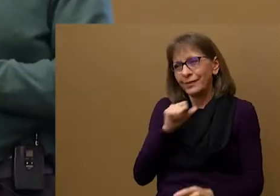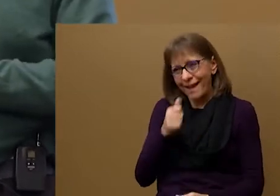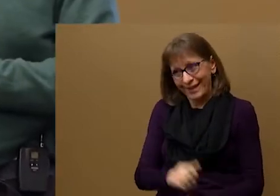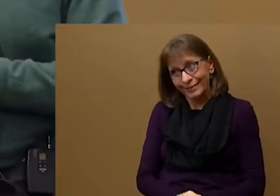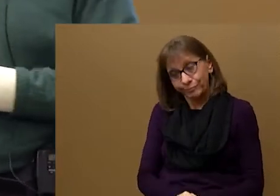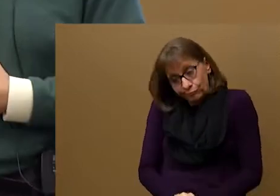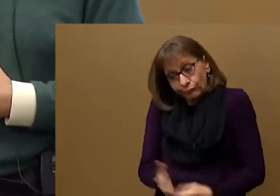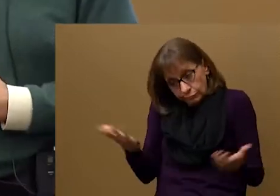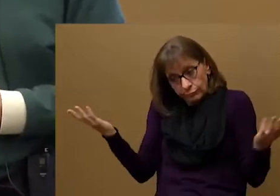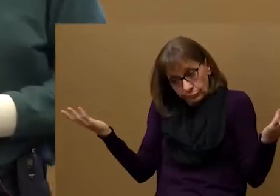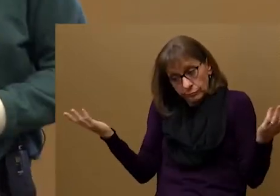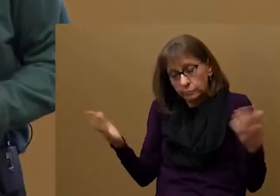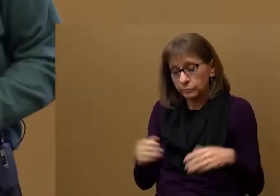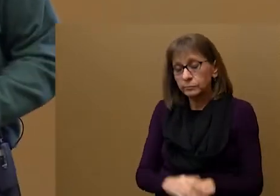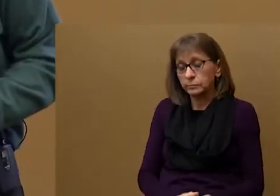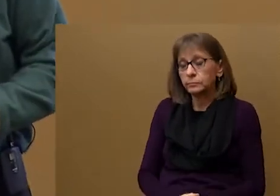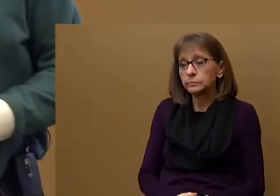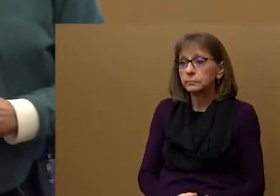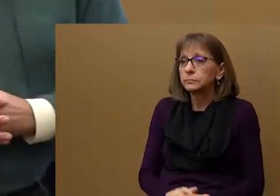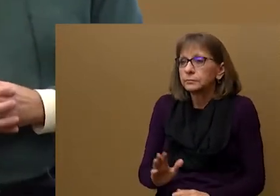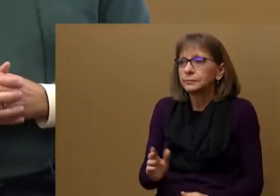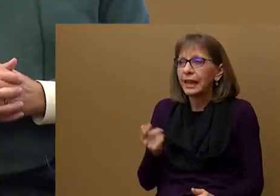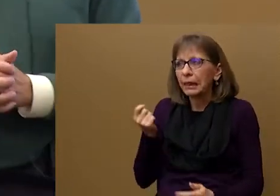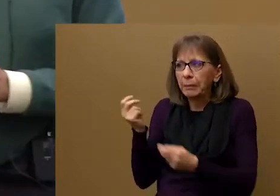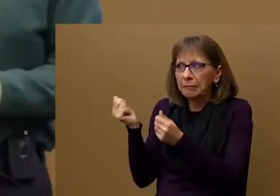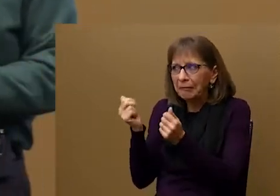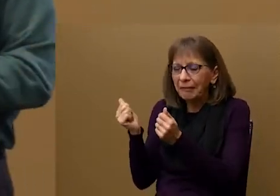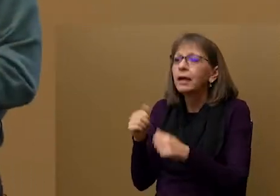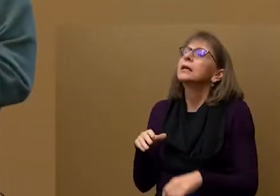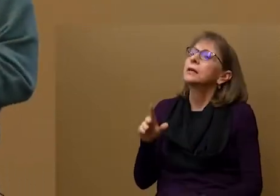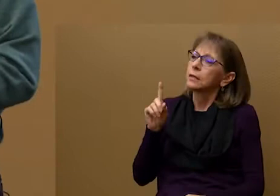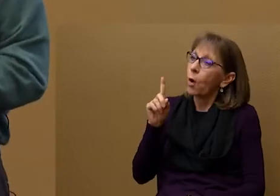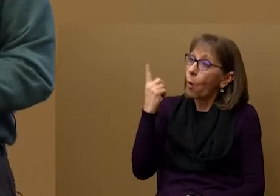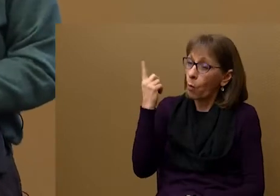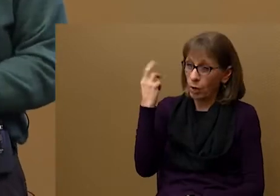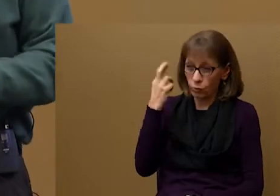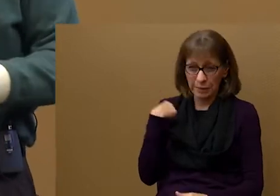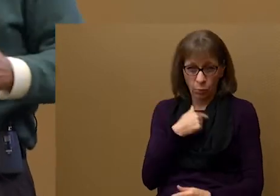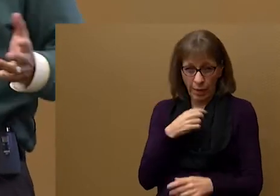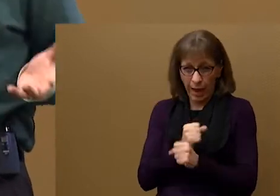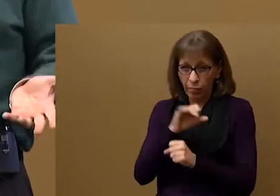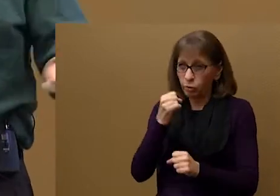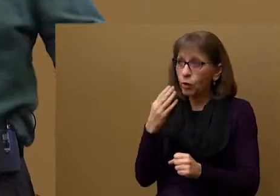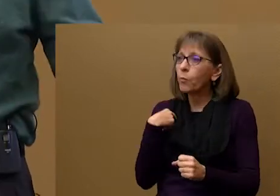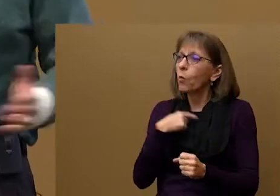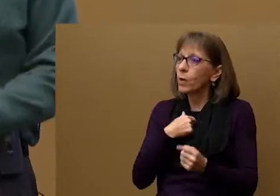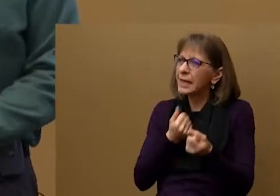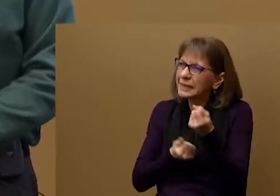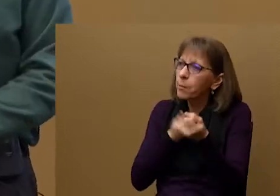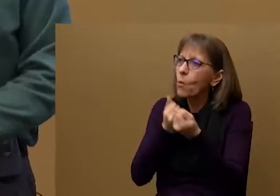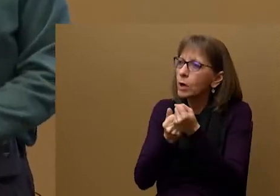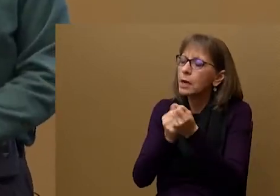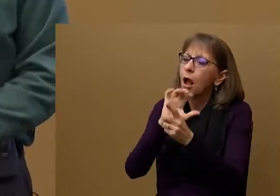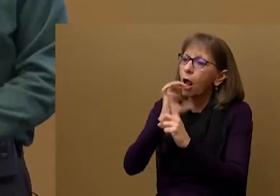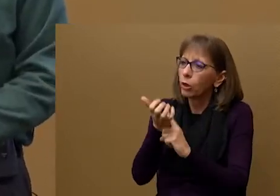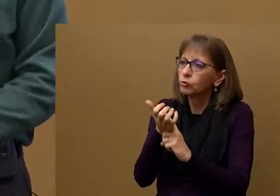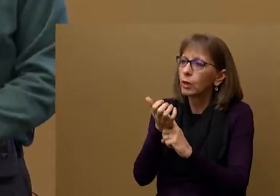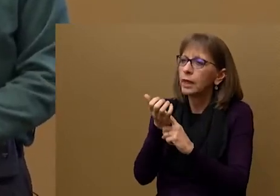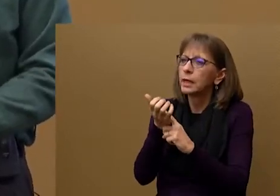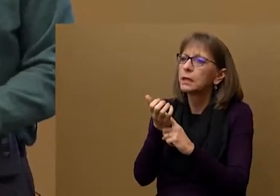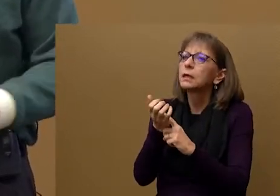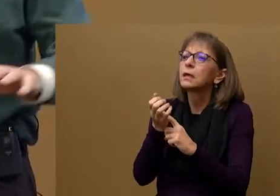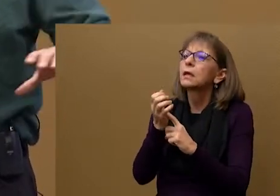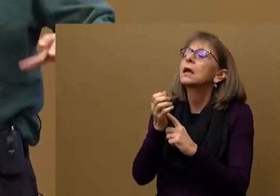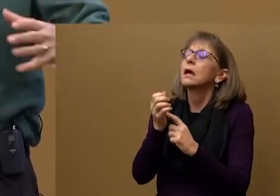we got the job, but we shouldn't have gotten the job. But anyway, one of the reasons we got the job is because we sold this idea of culturally affirmative